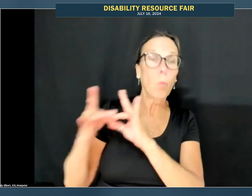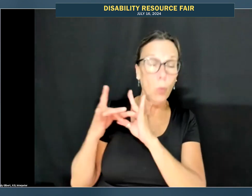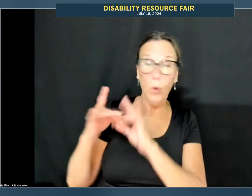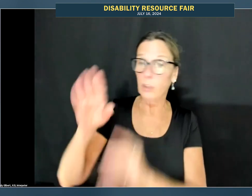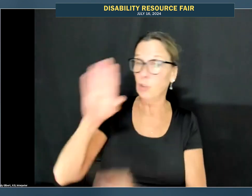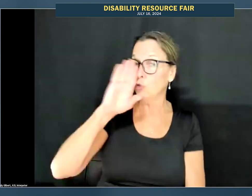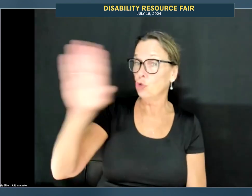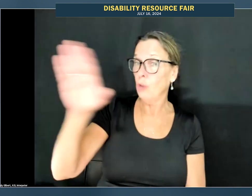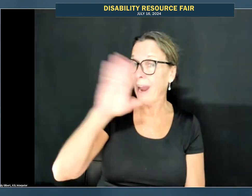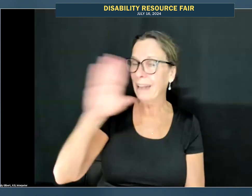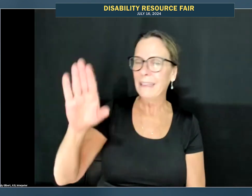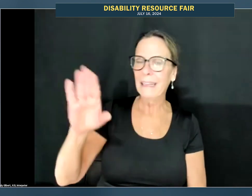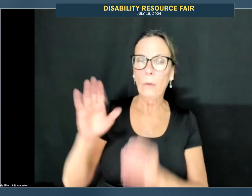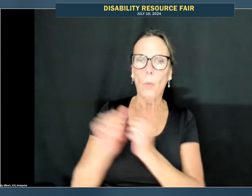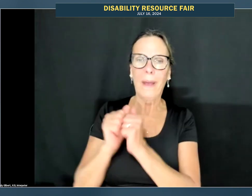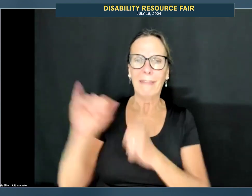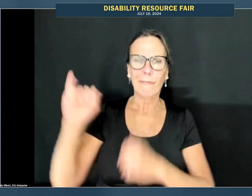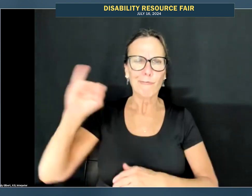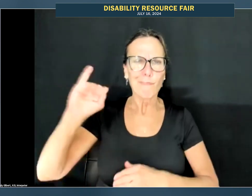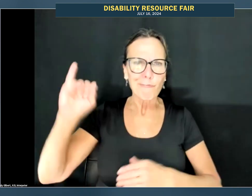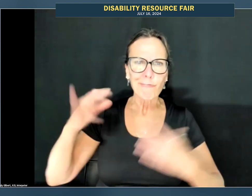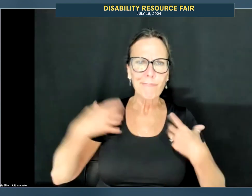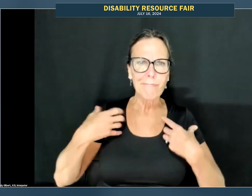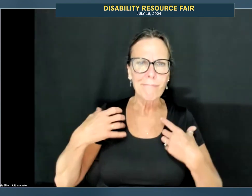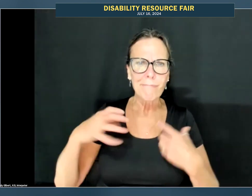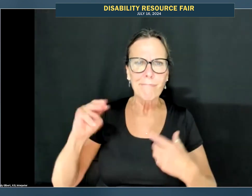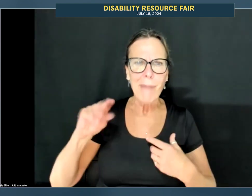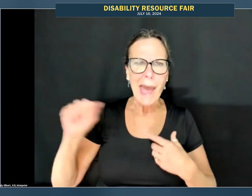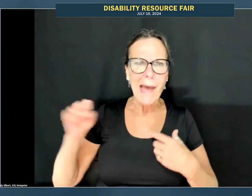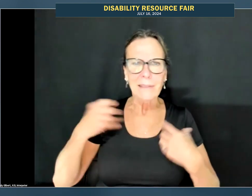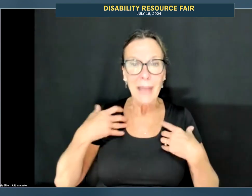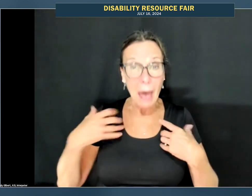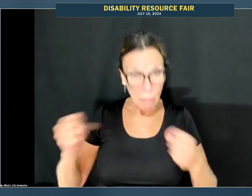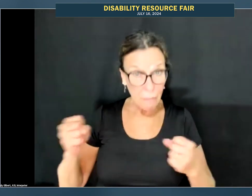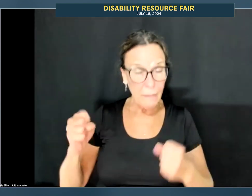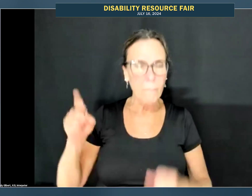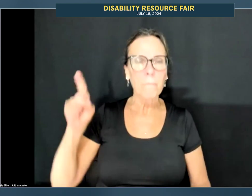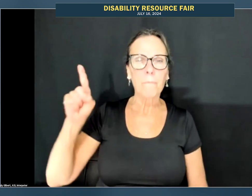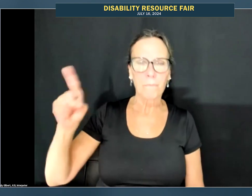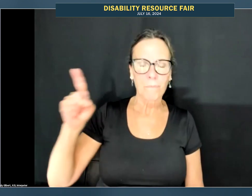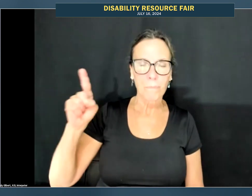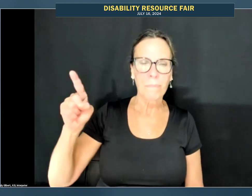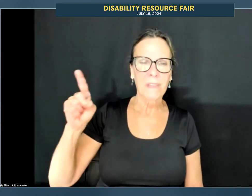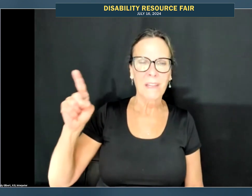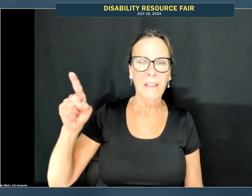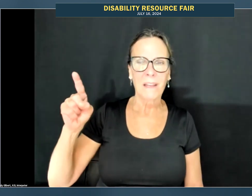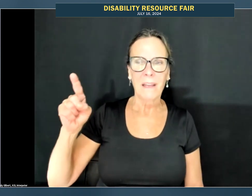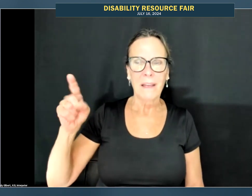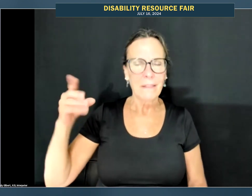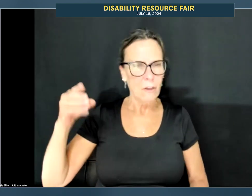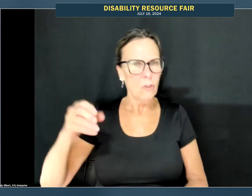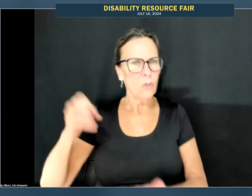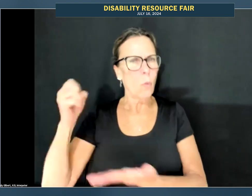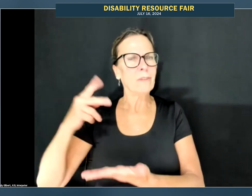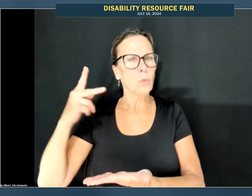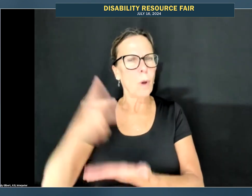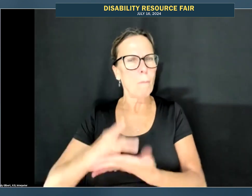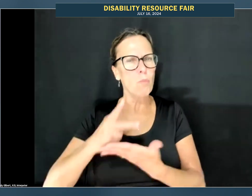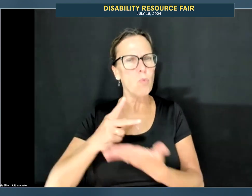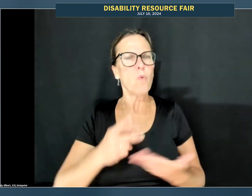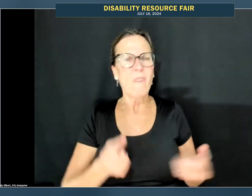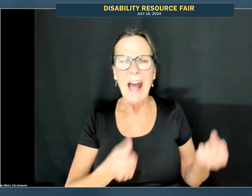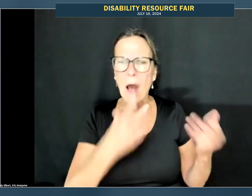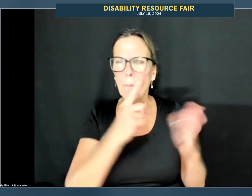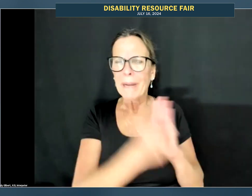directly with MassHealth. And MassHealth is the one that approves the hours of